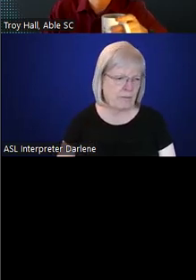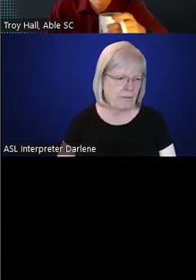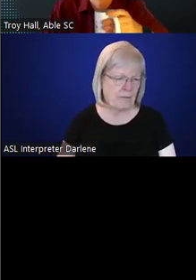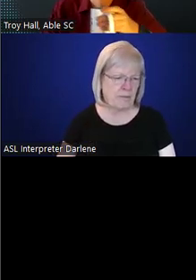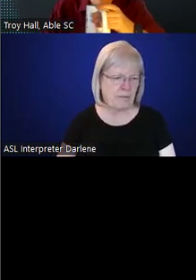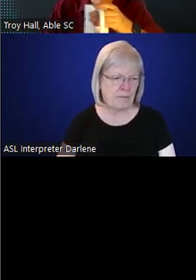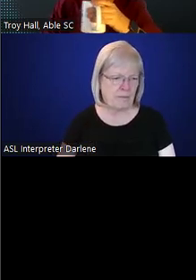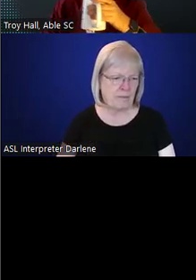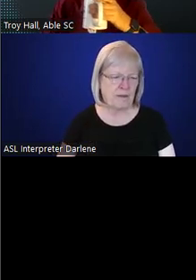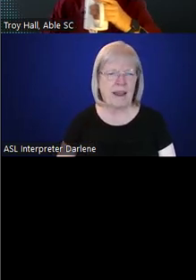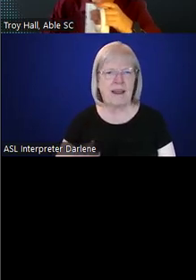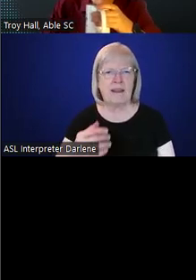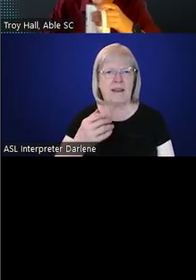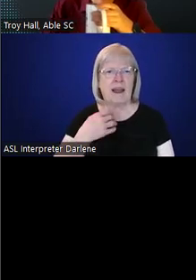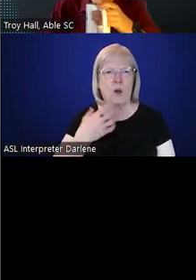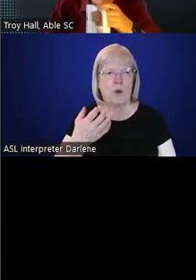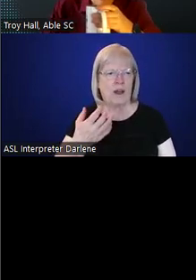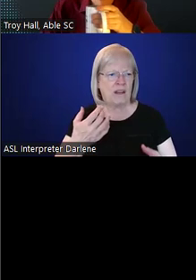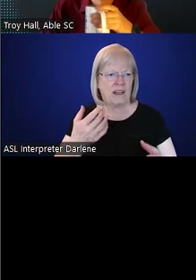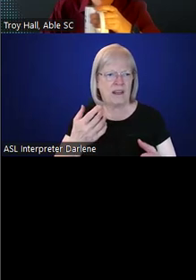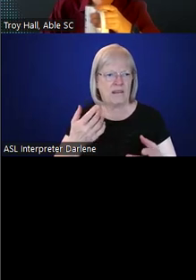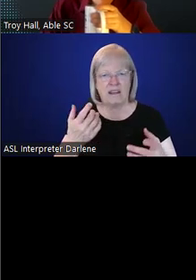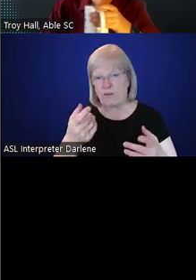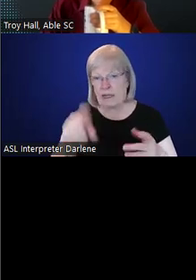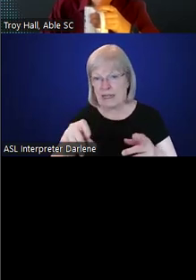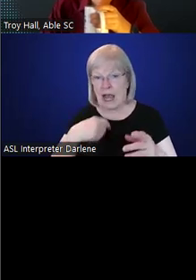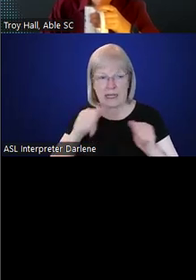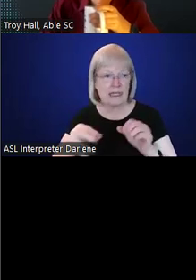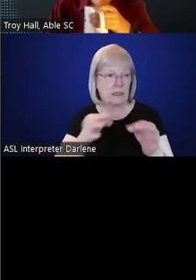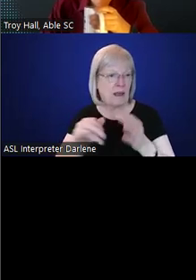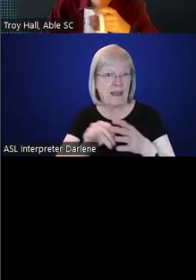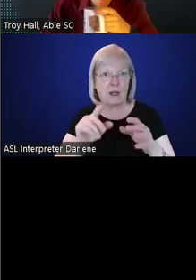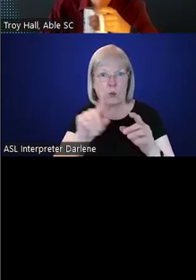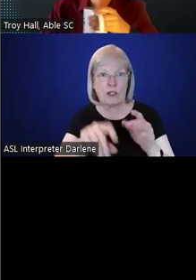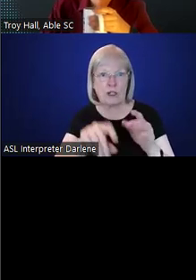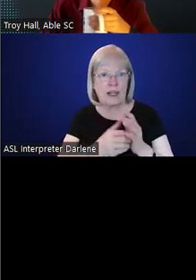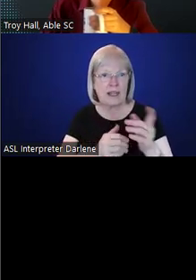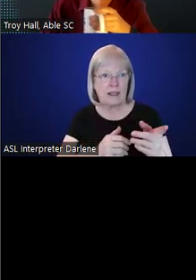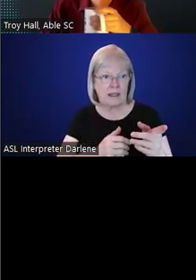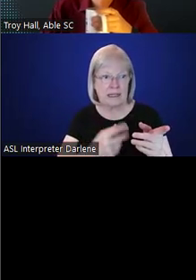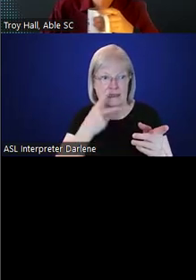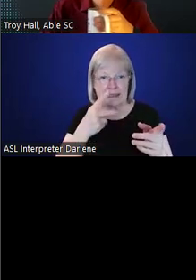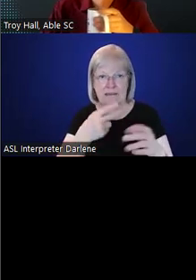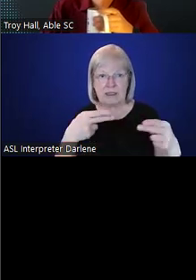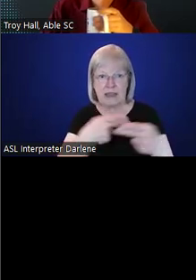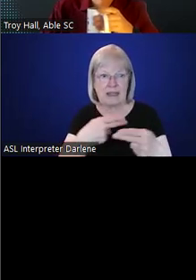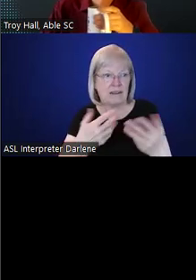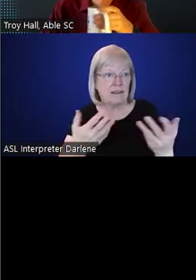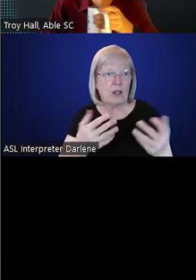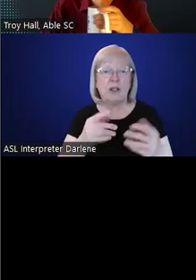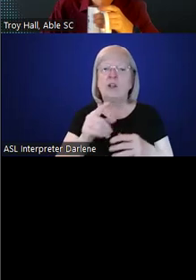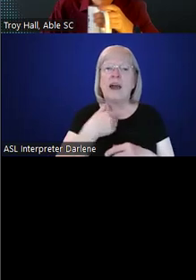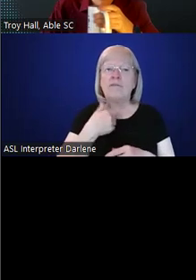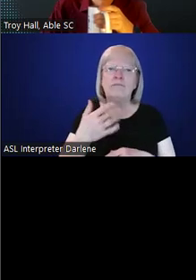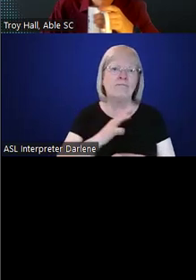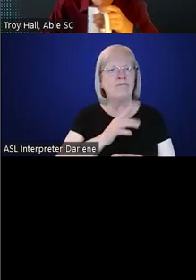And I can clarify that question again, but it's also on the screen. What's a strength? And then how can that strength complement